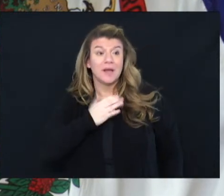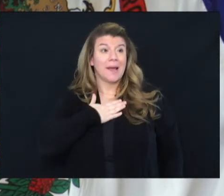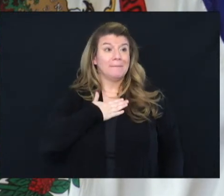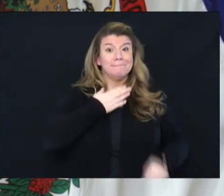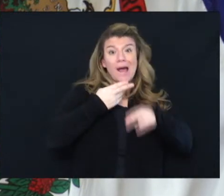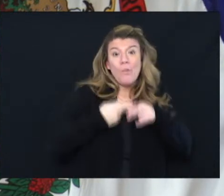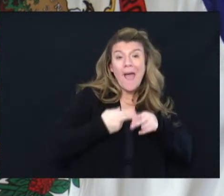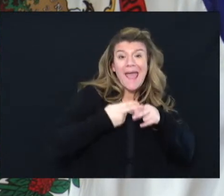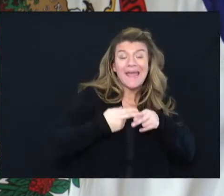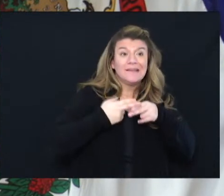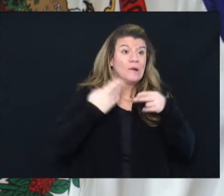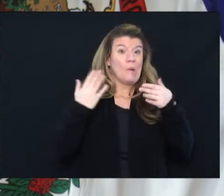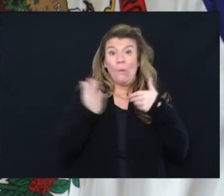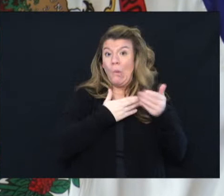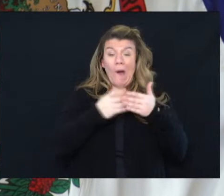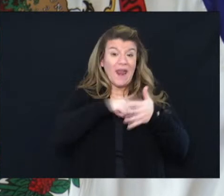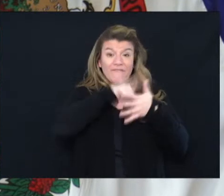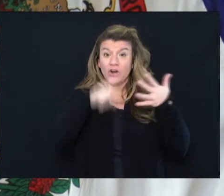may be,